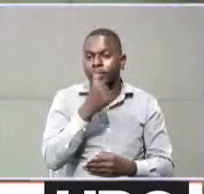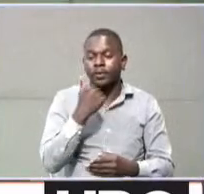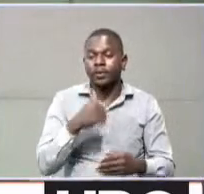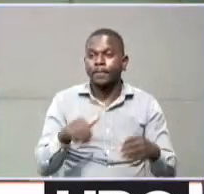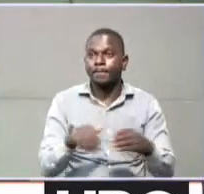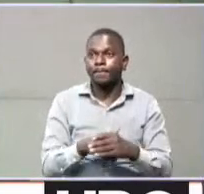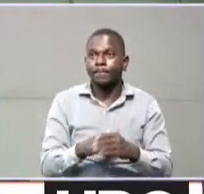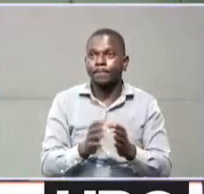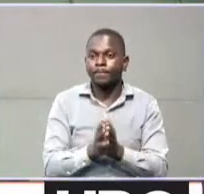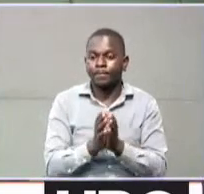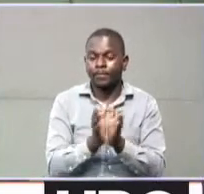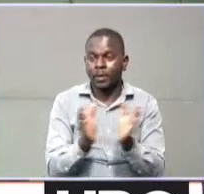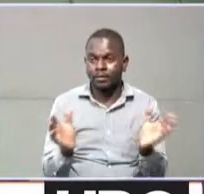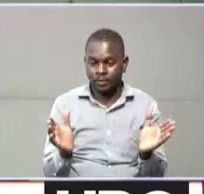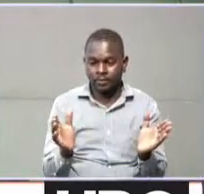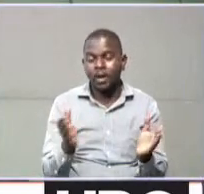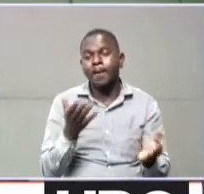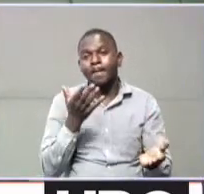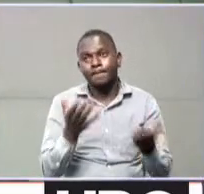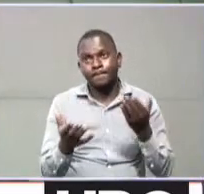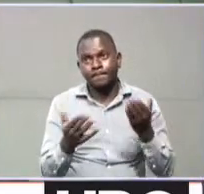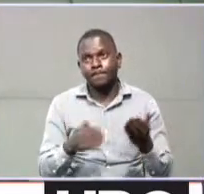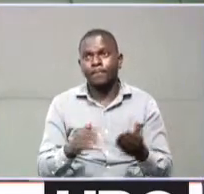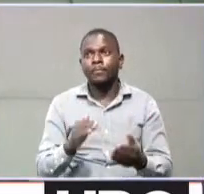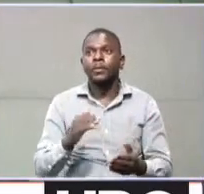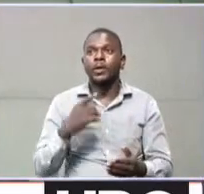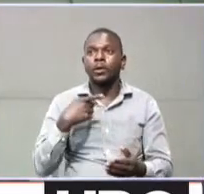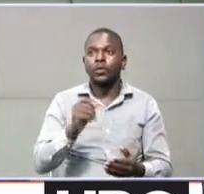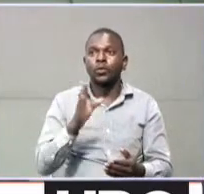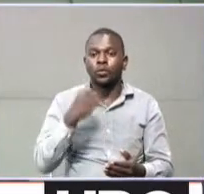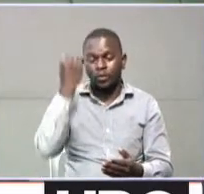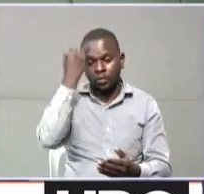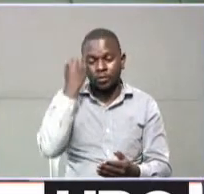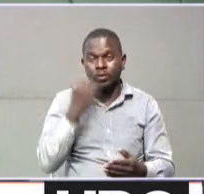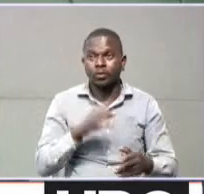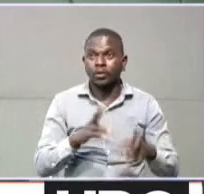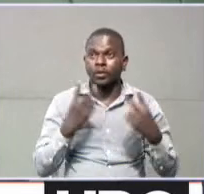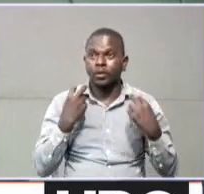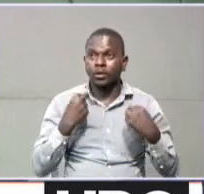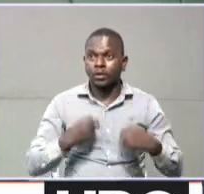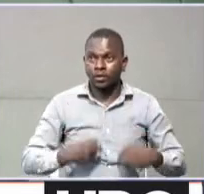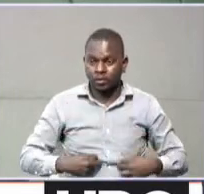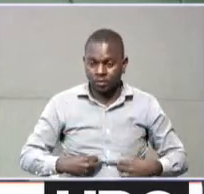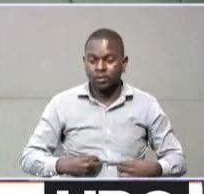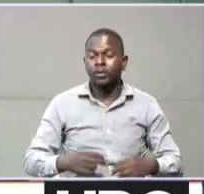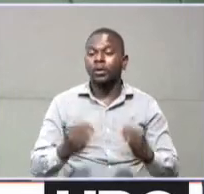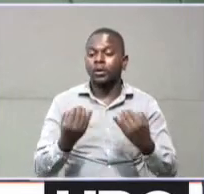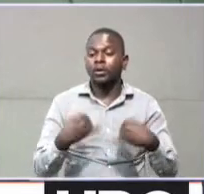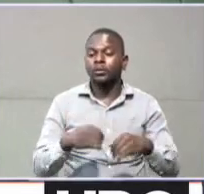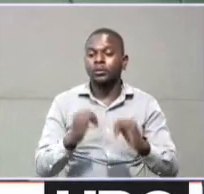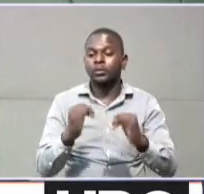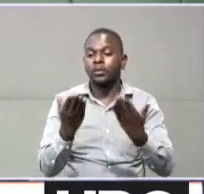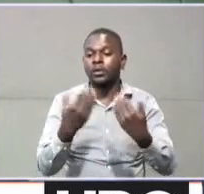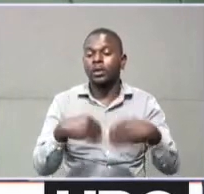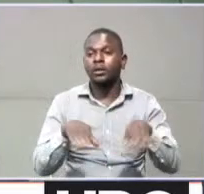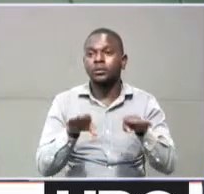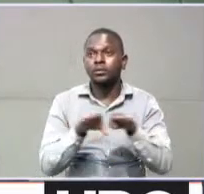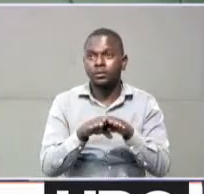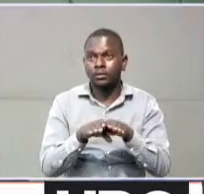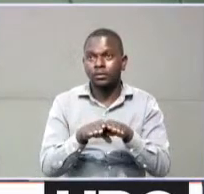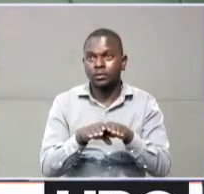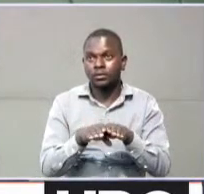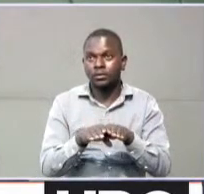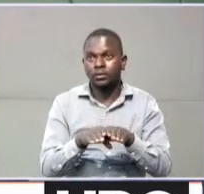of the public domain may not sue the attorney general in pursuit of the implementation of the agreement